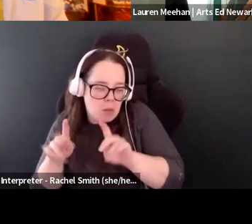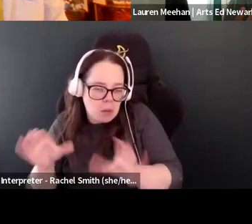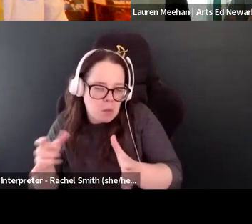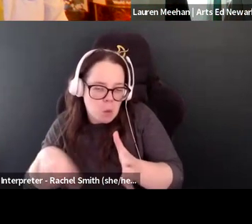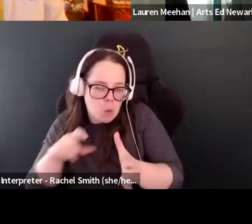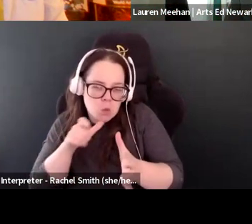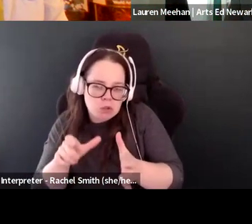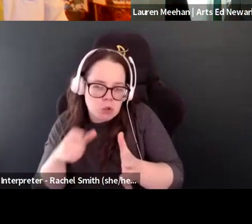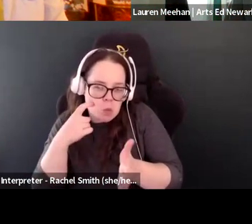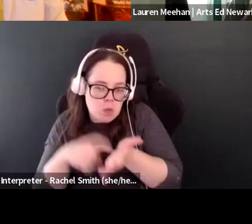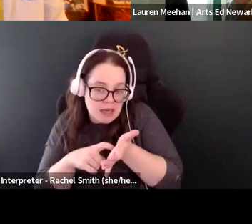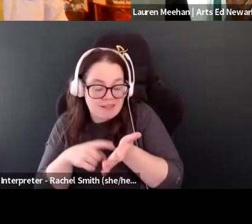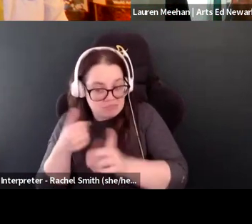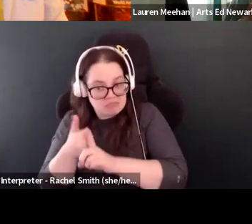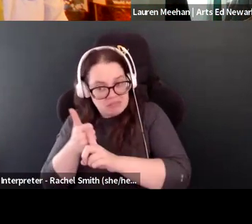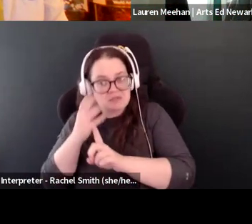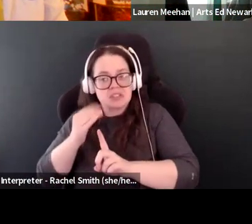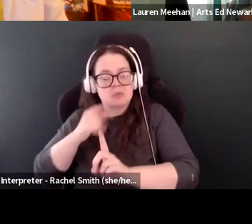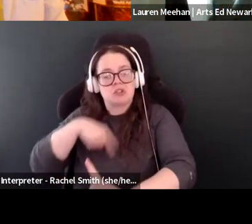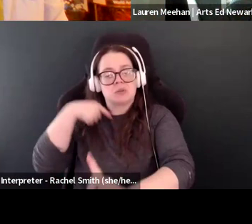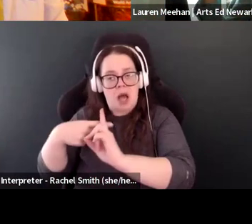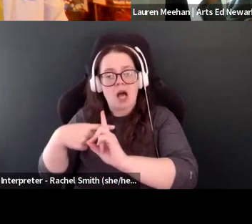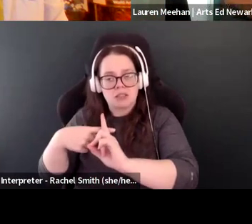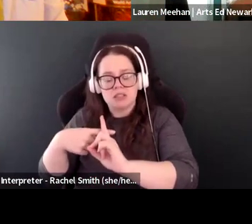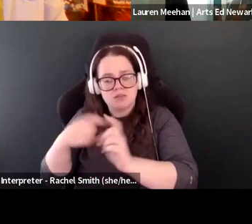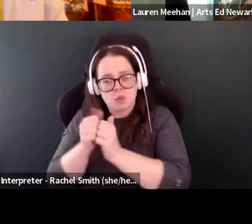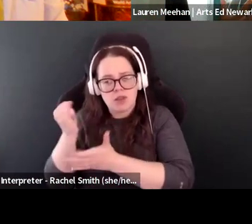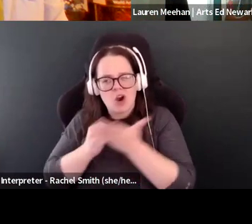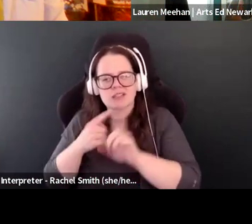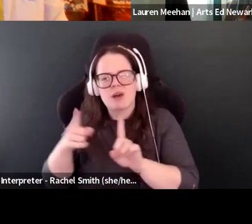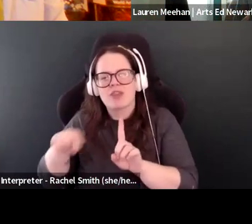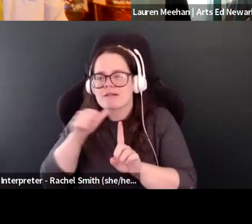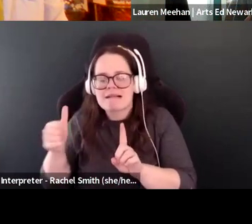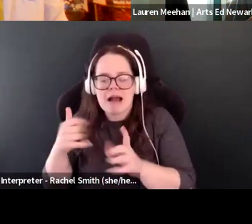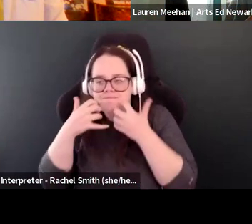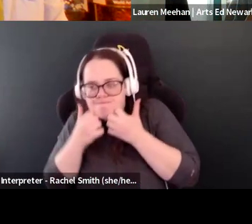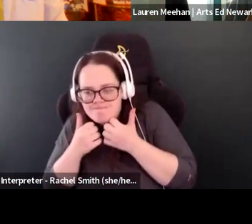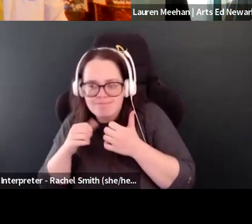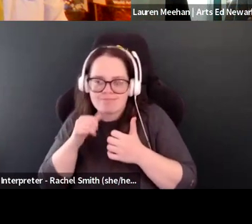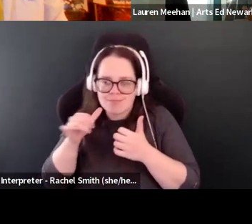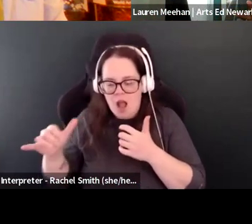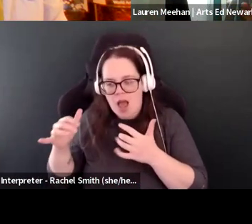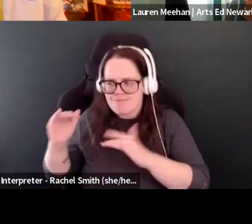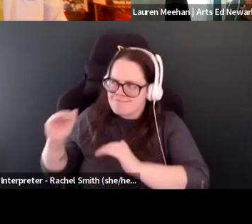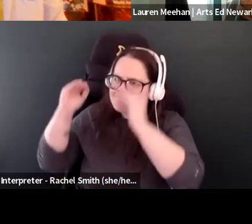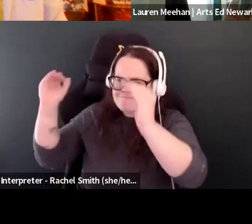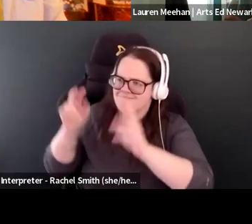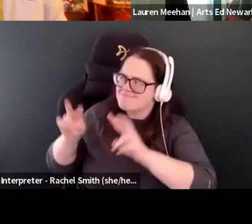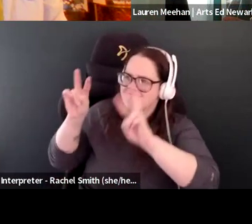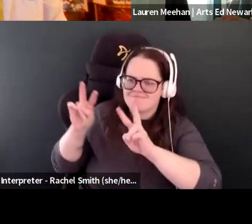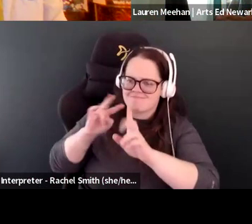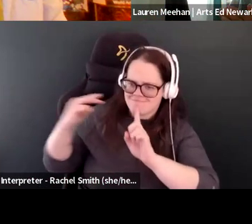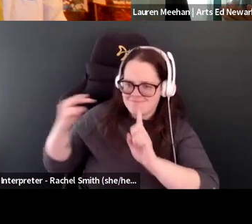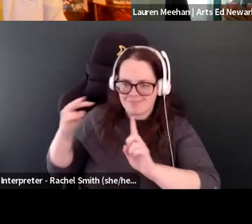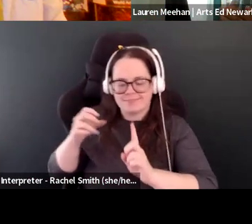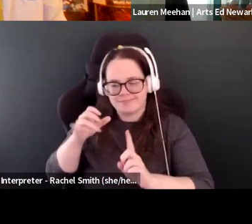they've had a positive experience with the arts, but they're still not valuing it or elevating it in the way we were talking about earlier in Susan's work. And